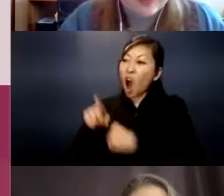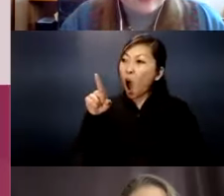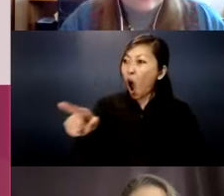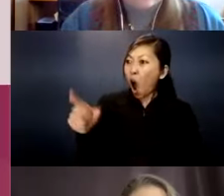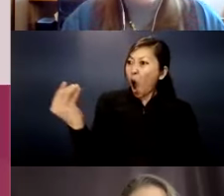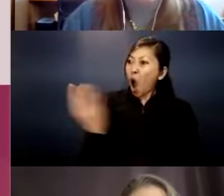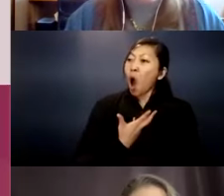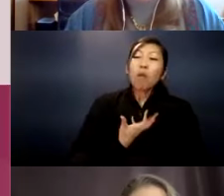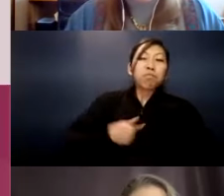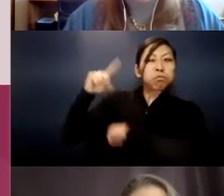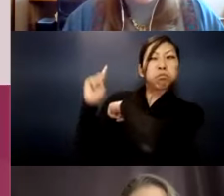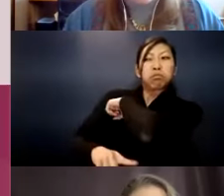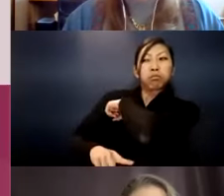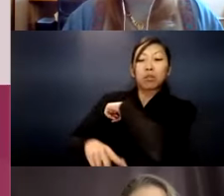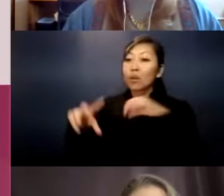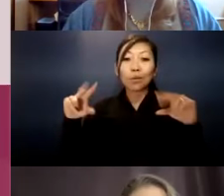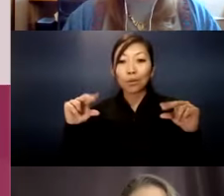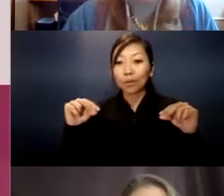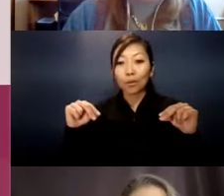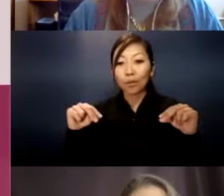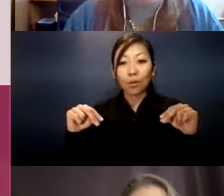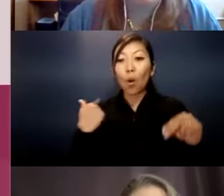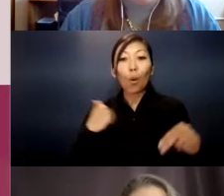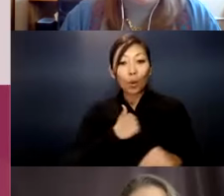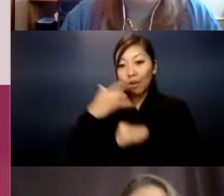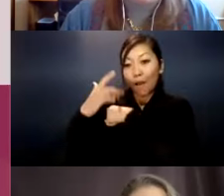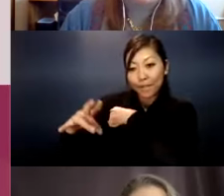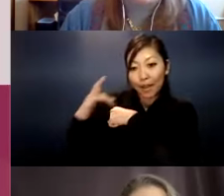first place. We just want to be there.